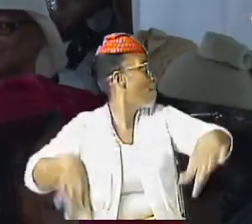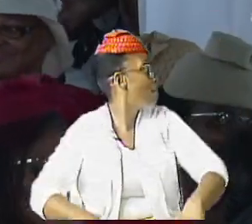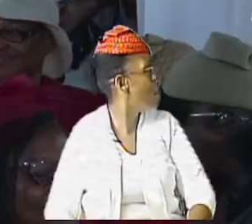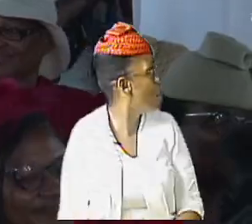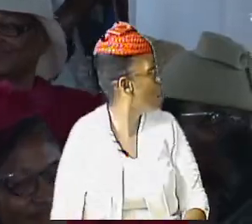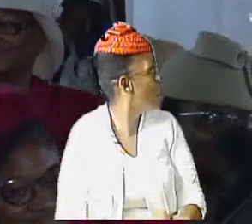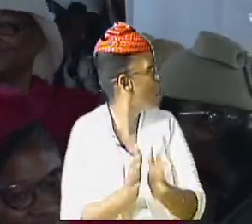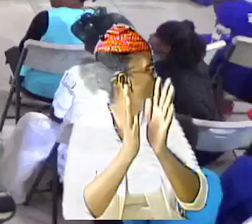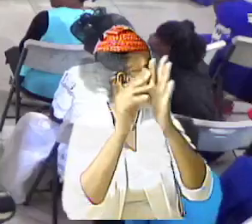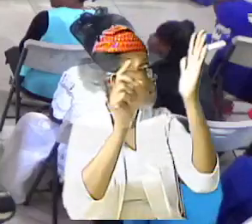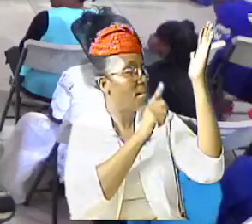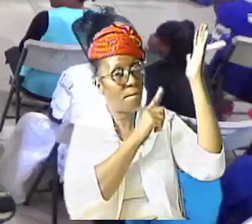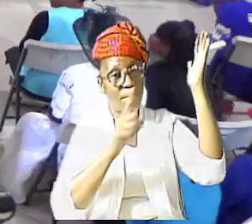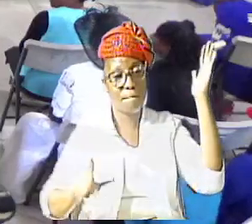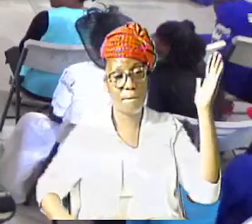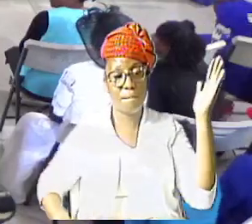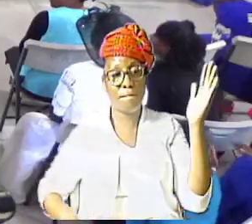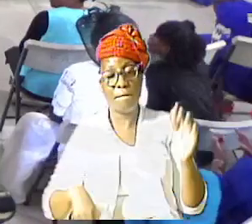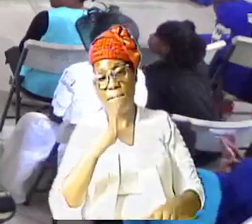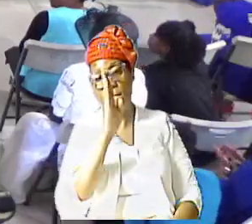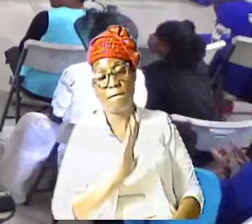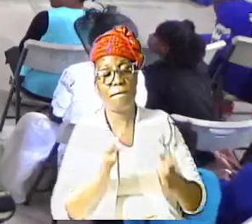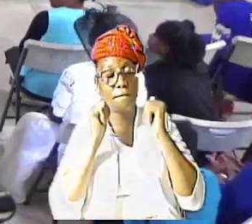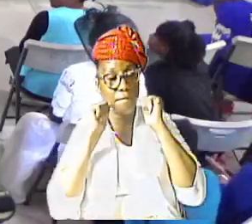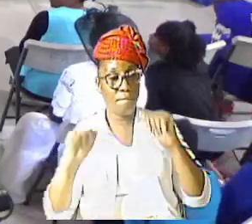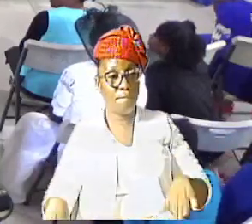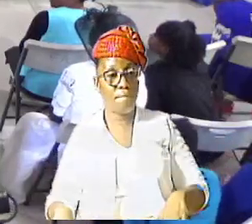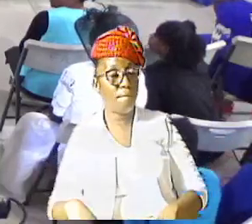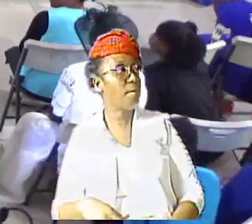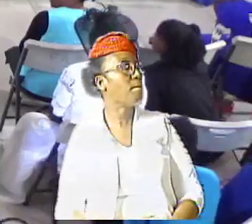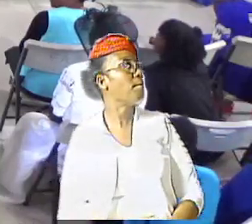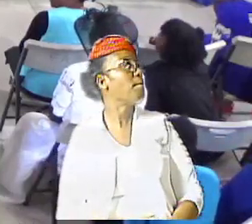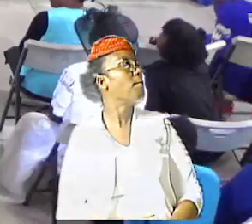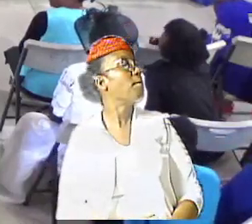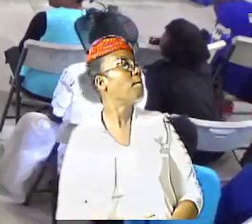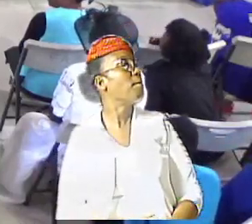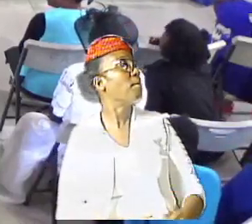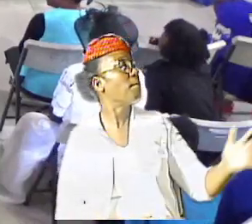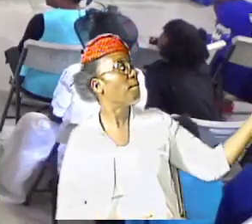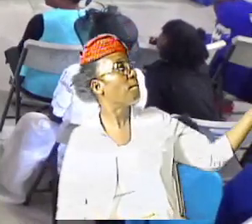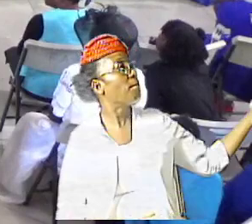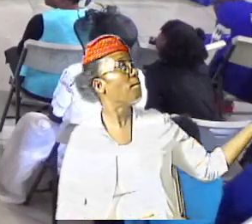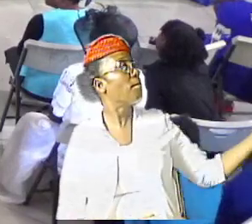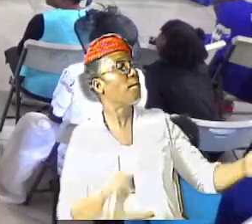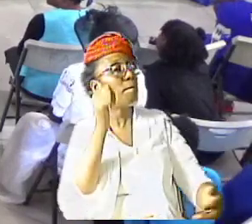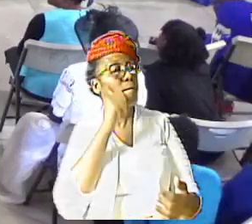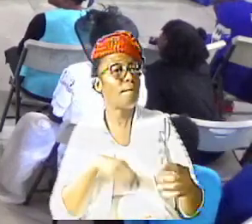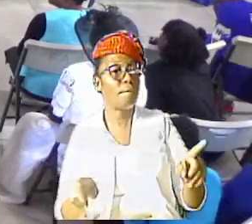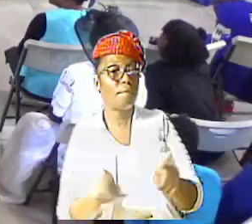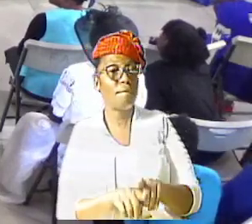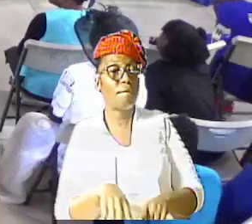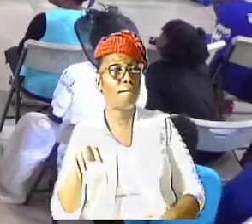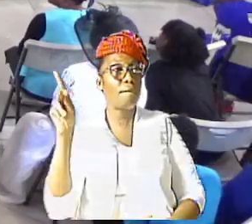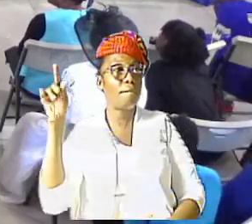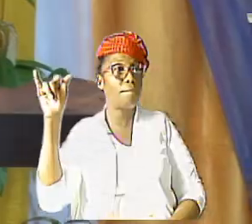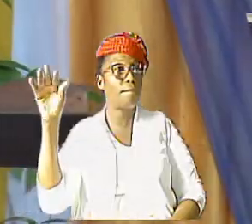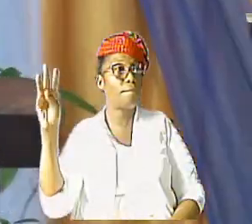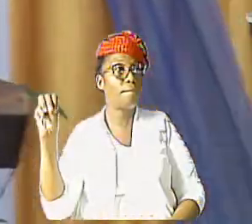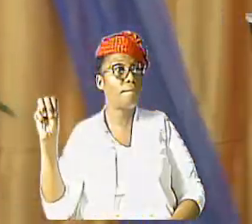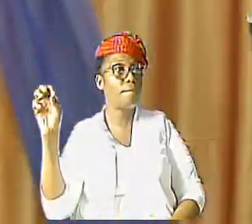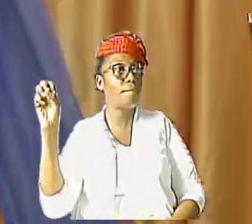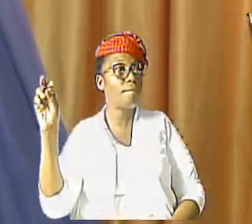Praise the Lord. Praise the Lord. God bless you. One more. And we have a sister, Kimona. I don't remember whose family she's from,